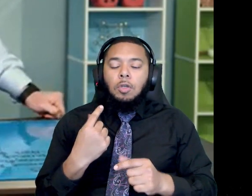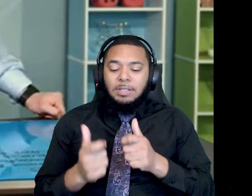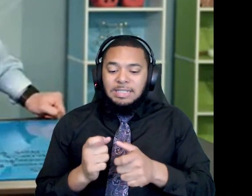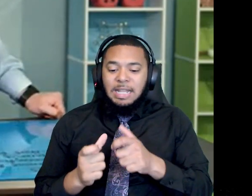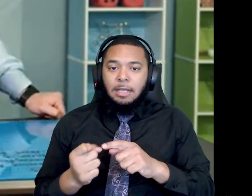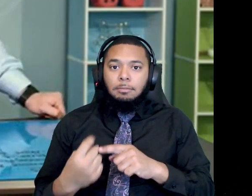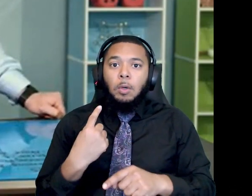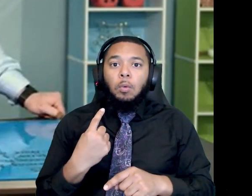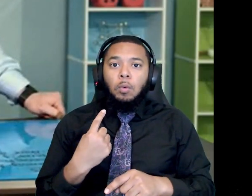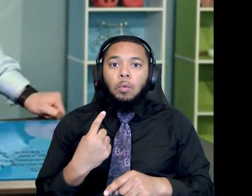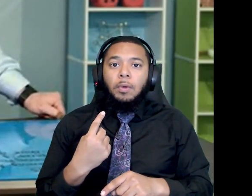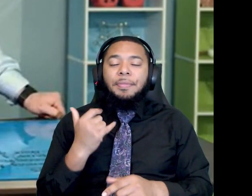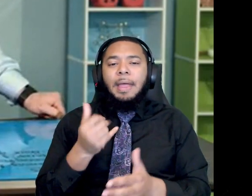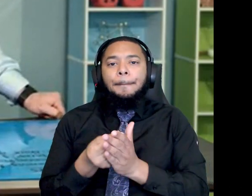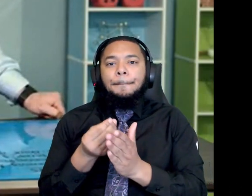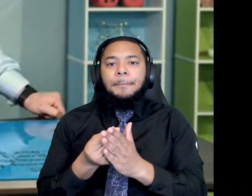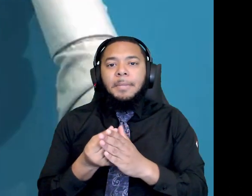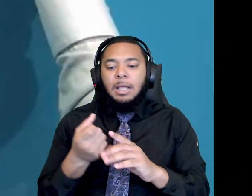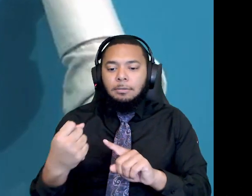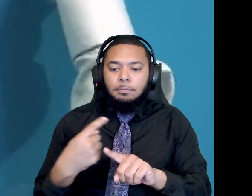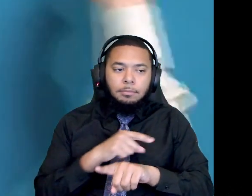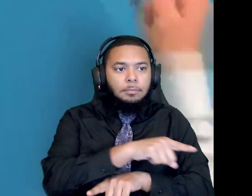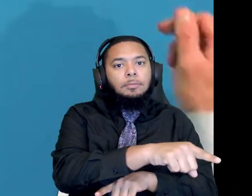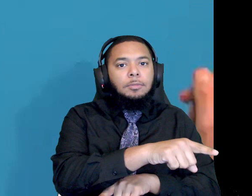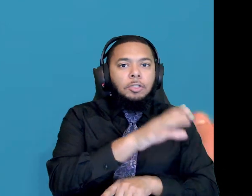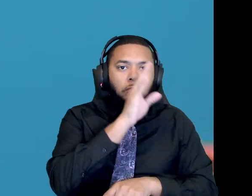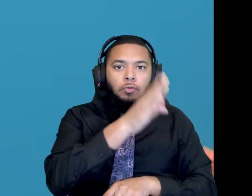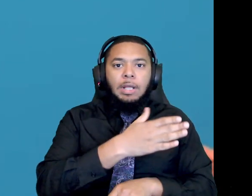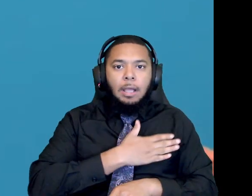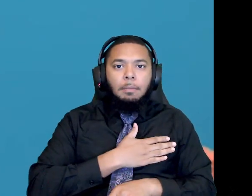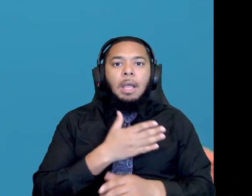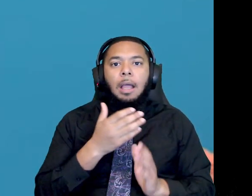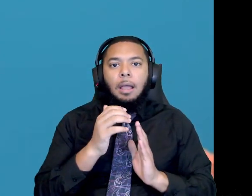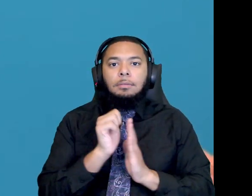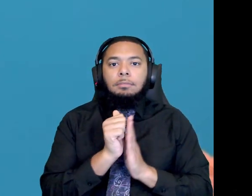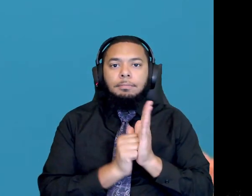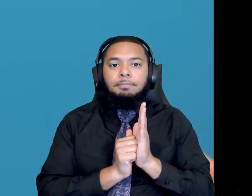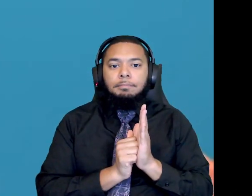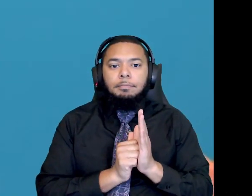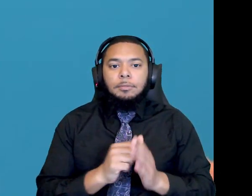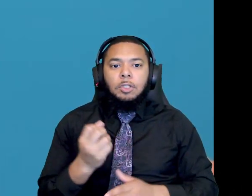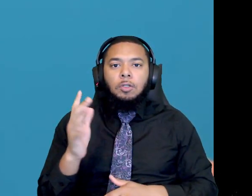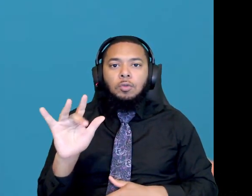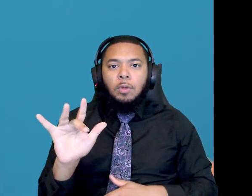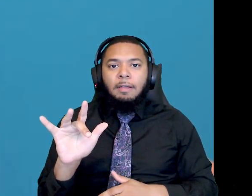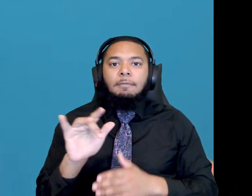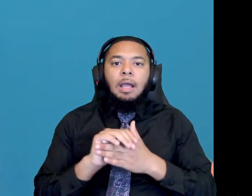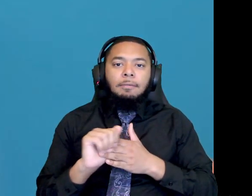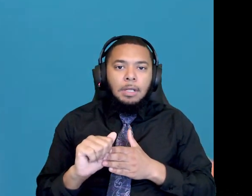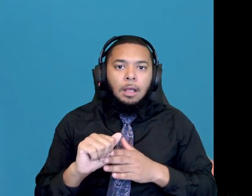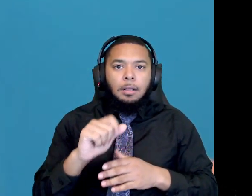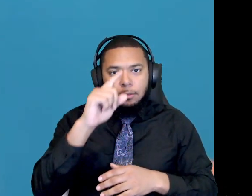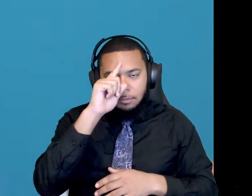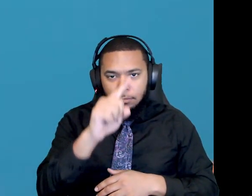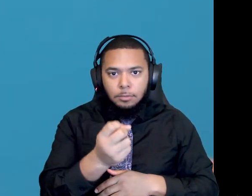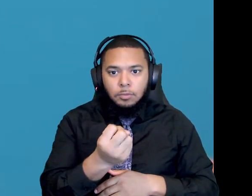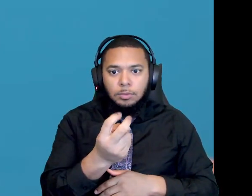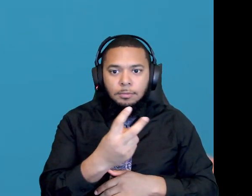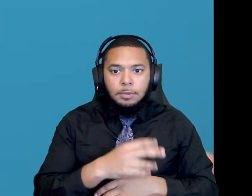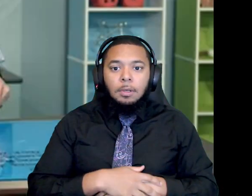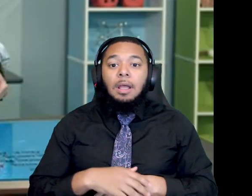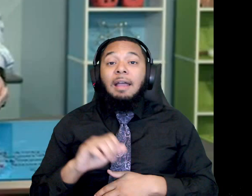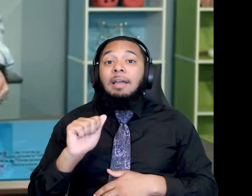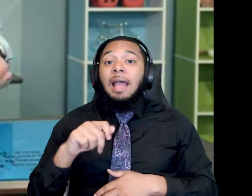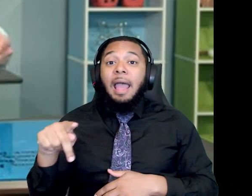that automatically transfers to my bank account, $25.12. I had an incoming app